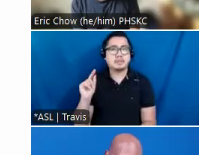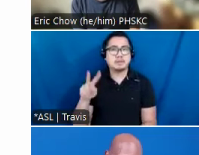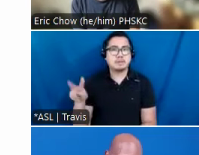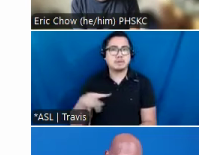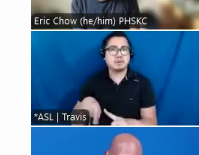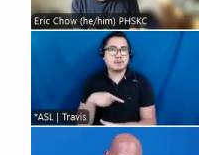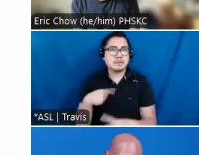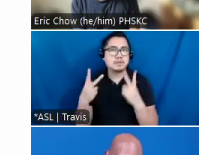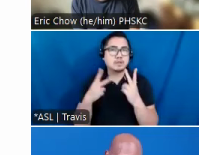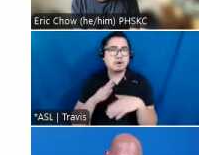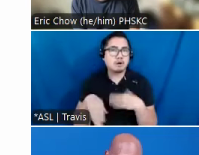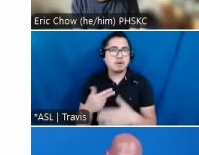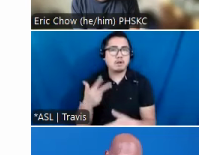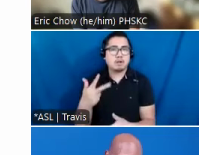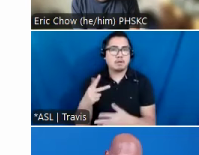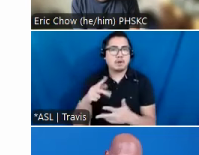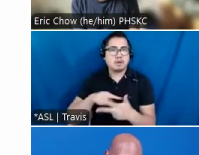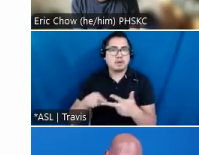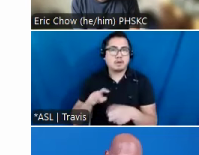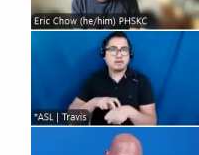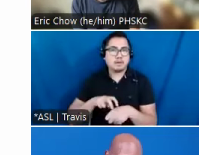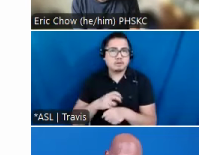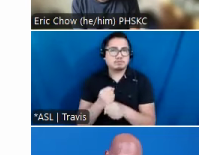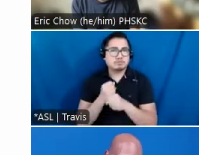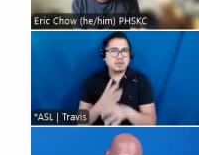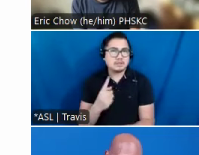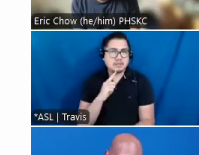saw all three of those viruses causing severe infection.